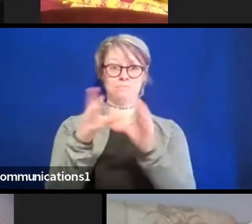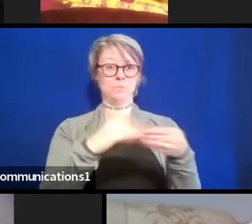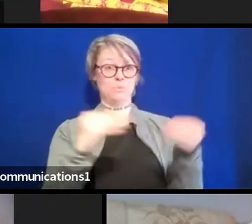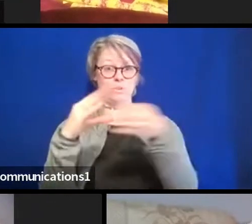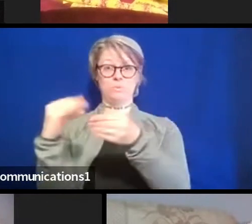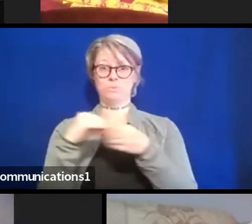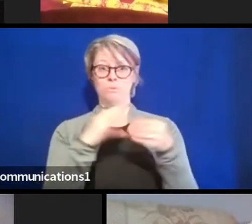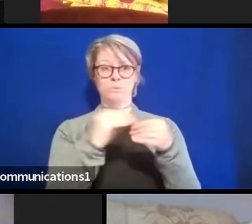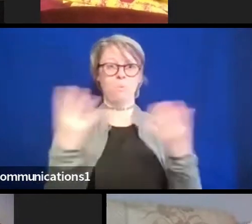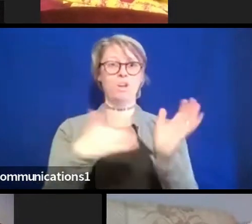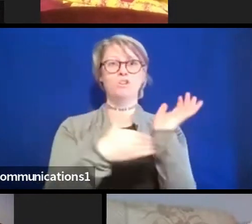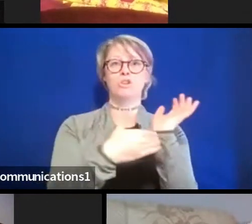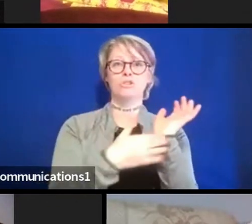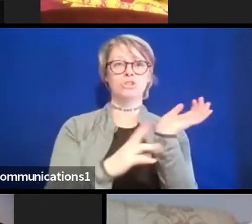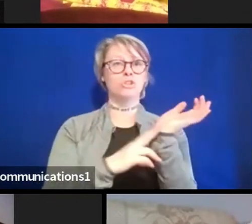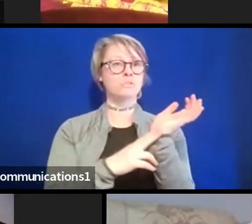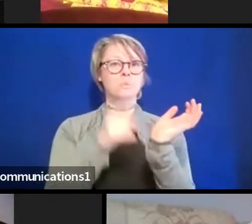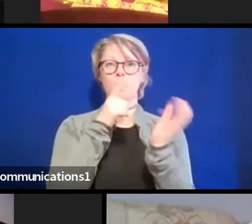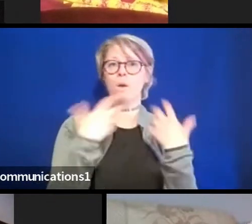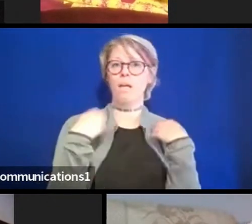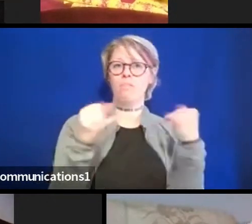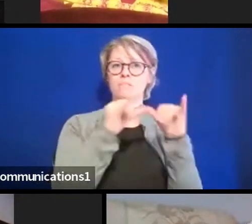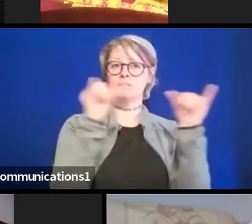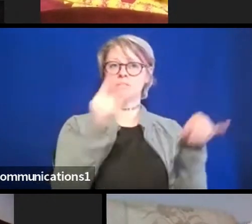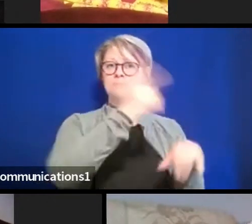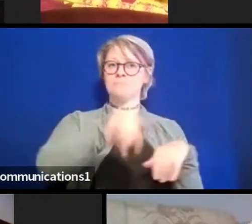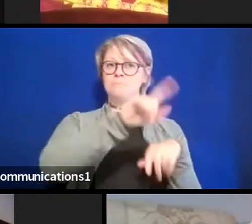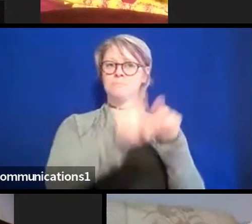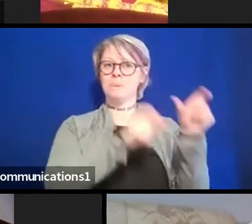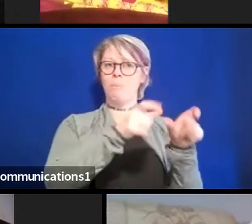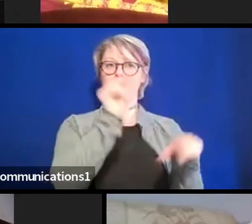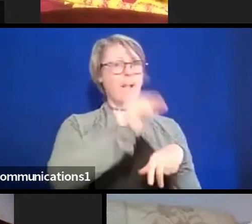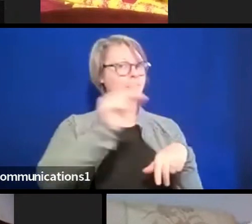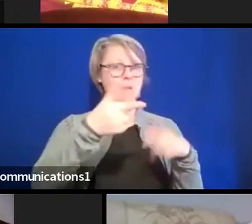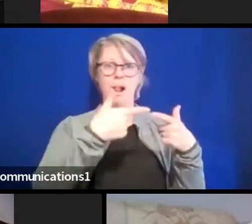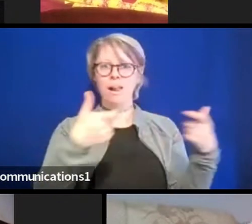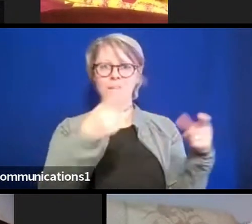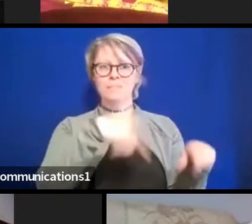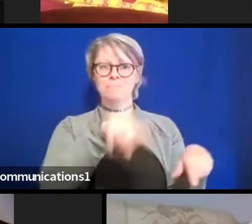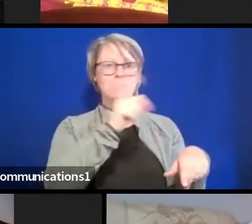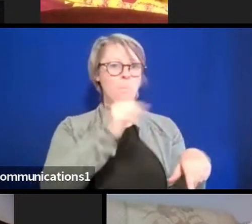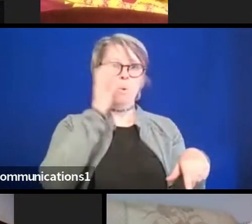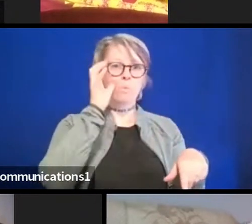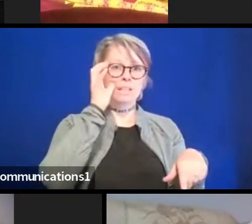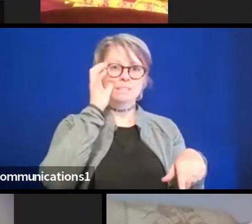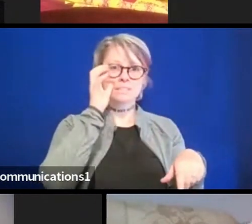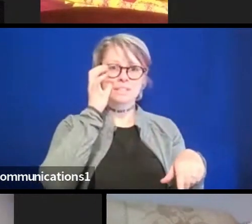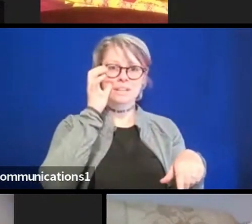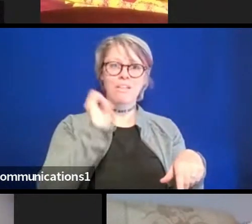doctors, nurses, healthcare professionals, governments won't let